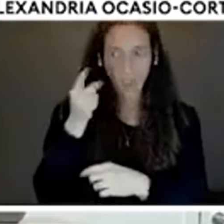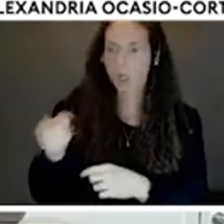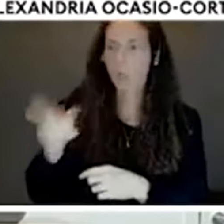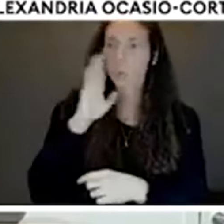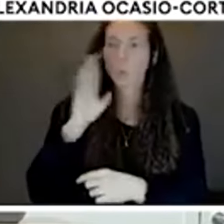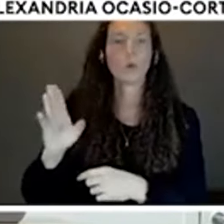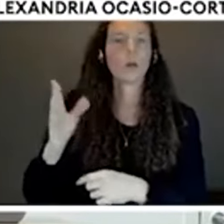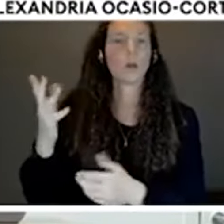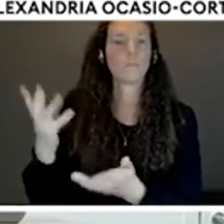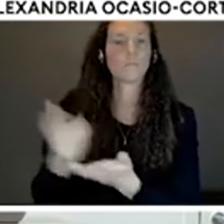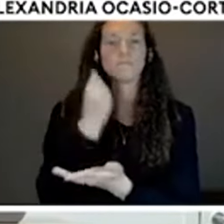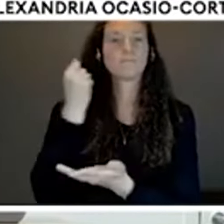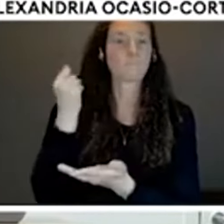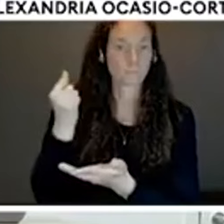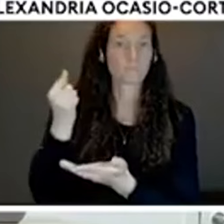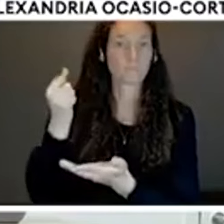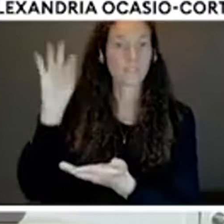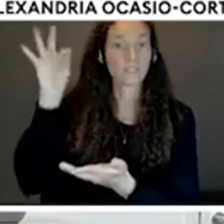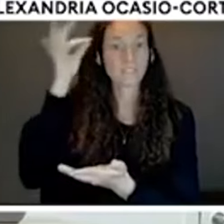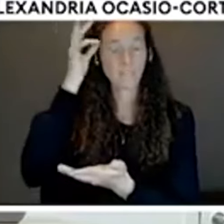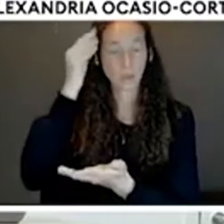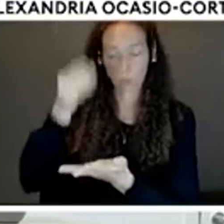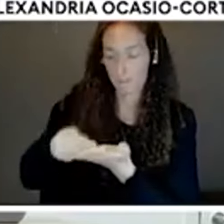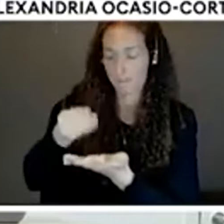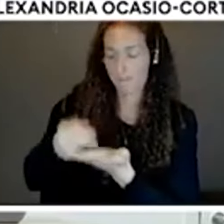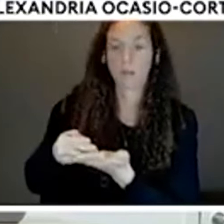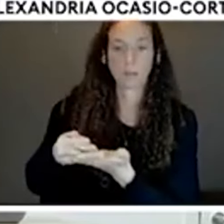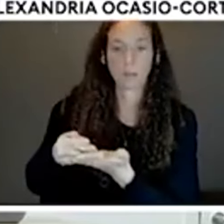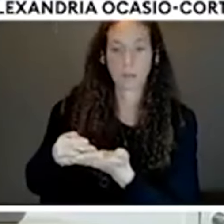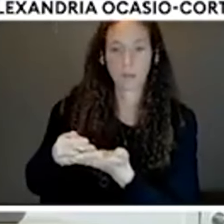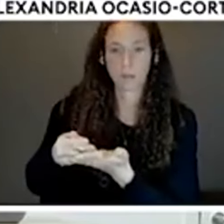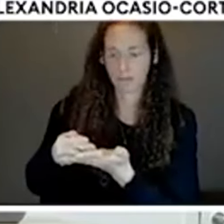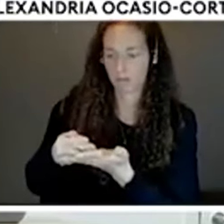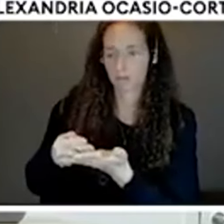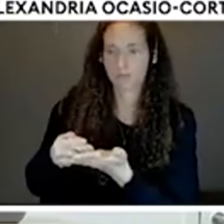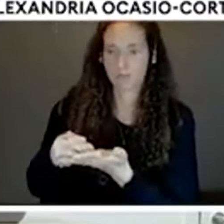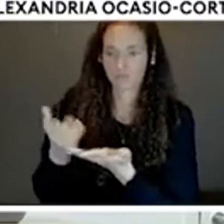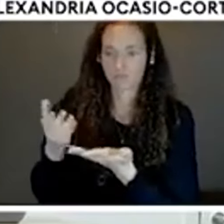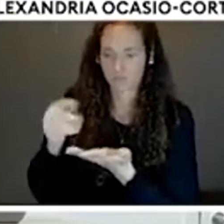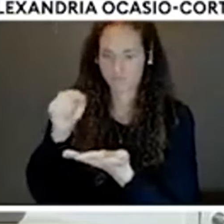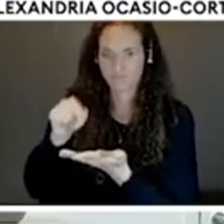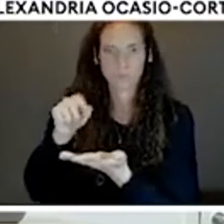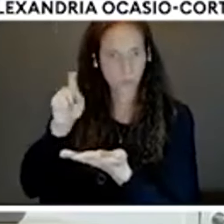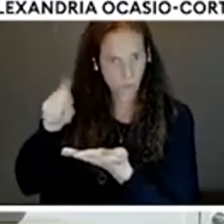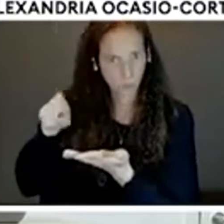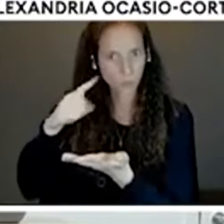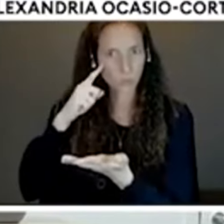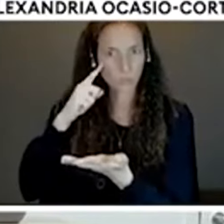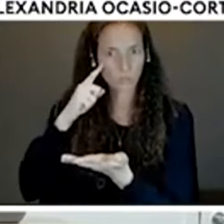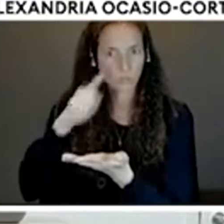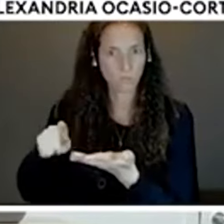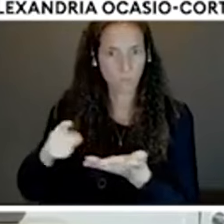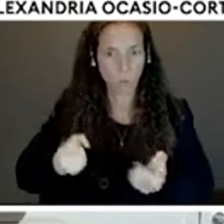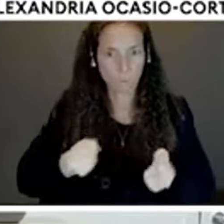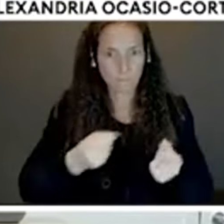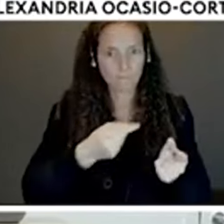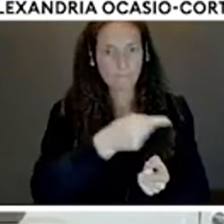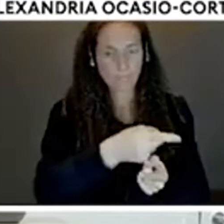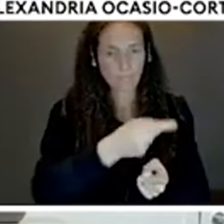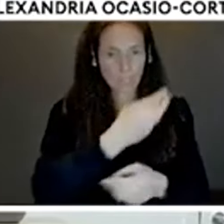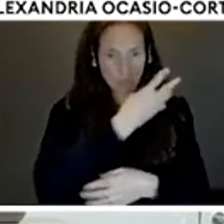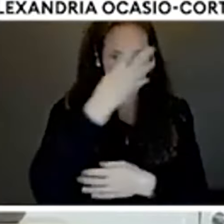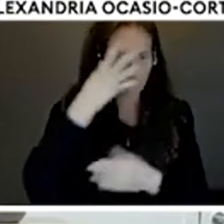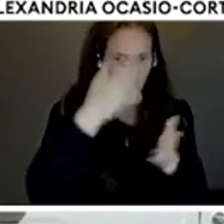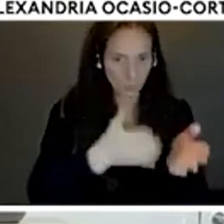would keep some of those funds, which are intended for migrant relief, and then they would just buy a bus ticket